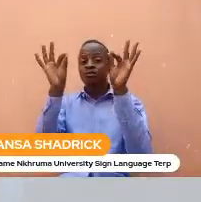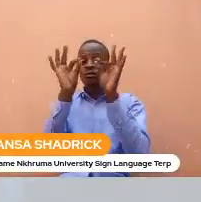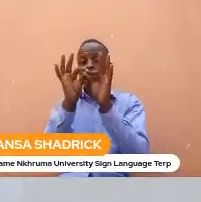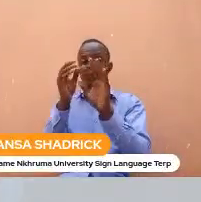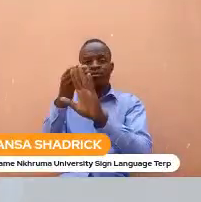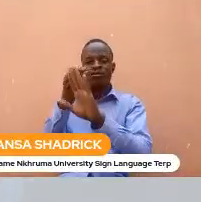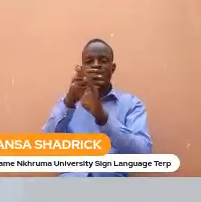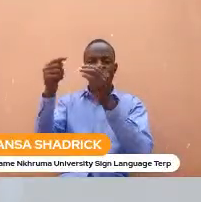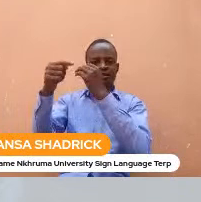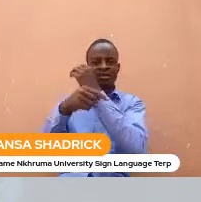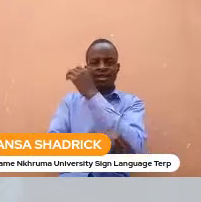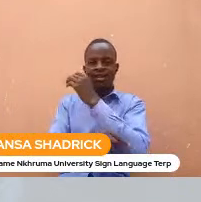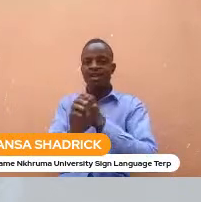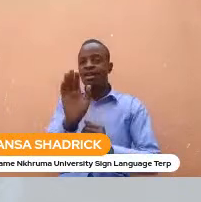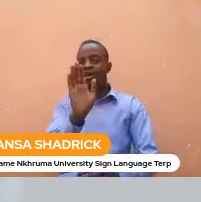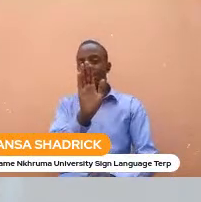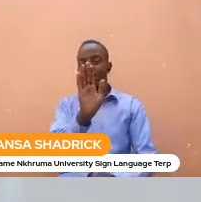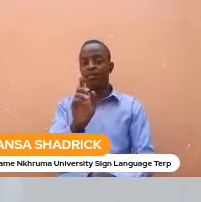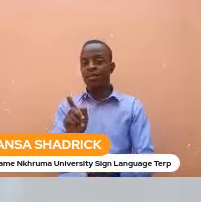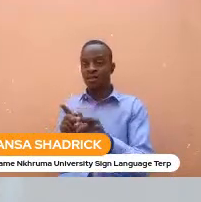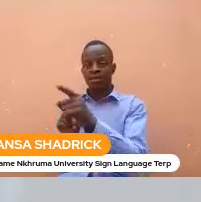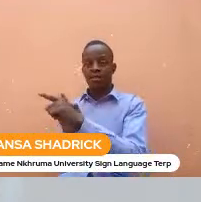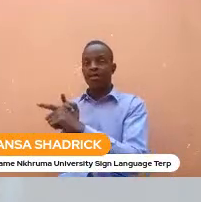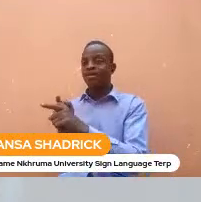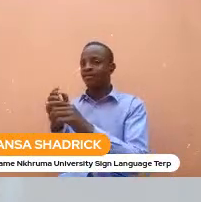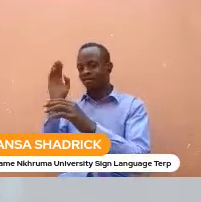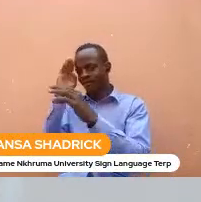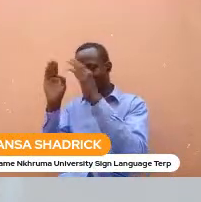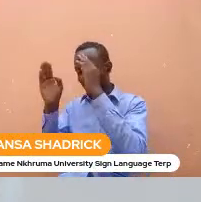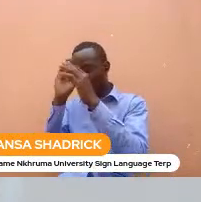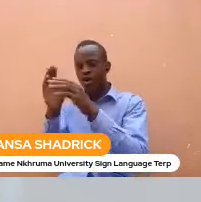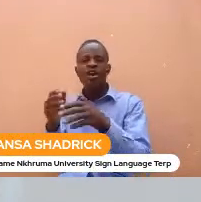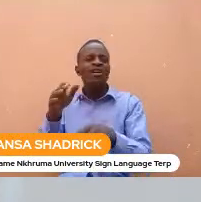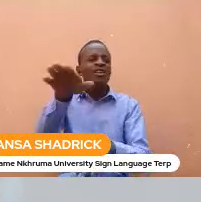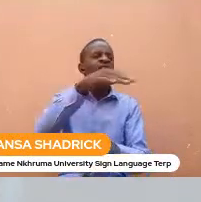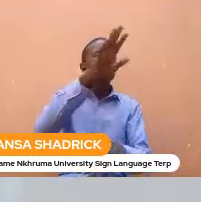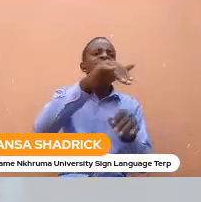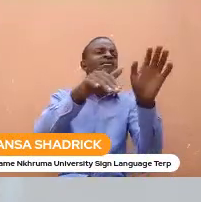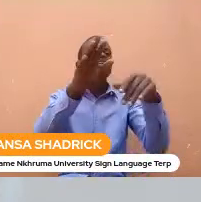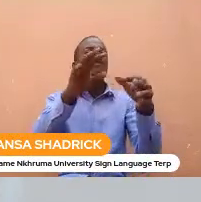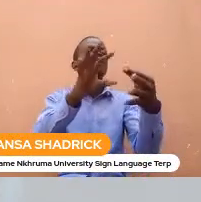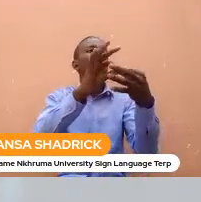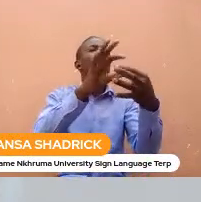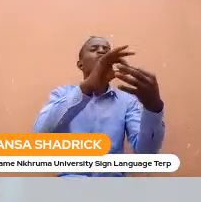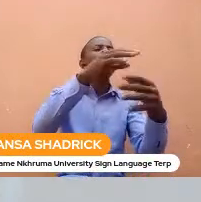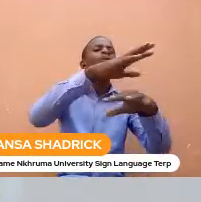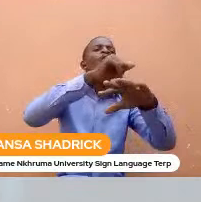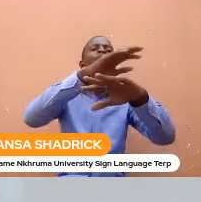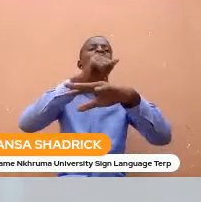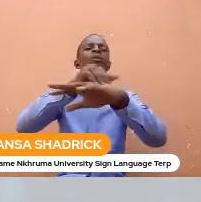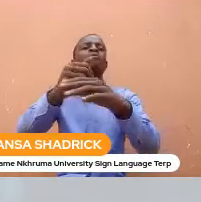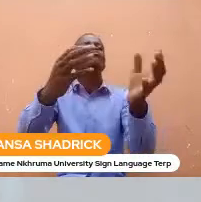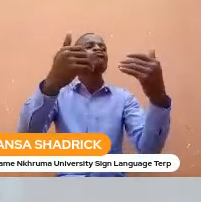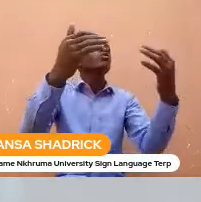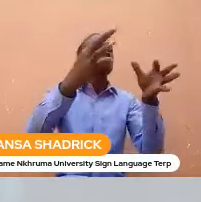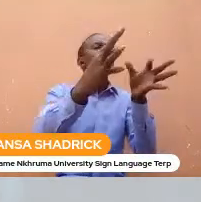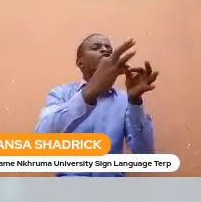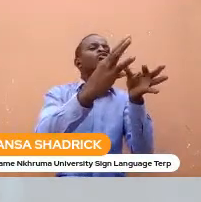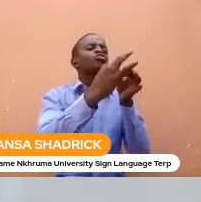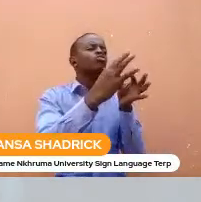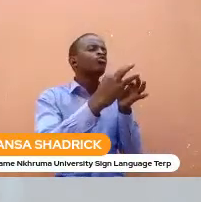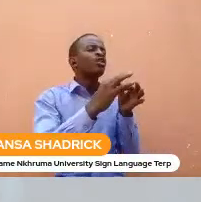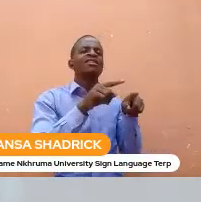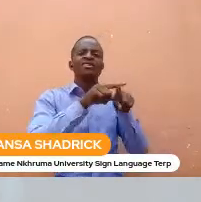to introduce themselves, tell a friend to tell a friend to tell another friend that we are officially live. And remember that you can send us